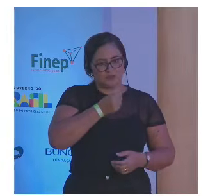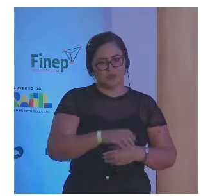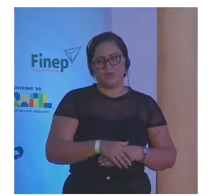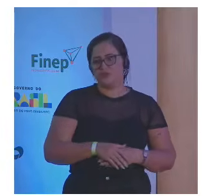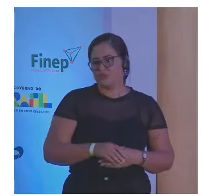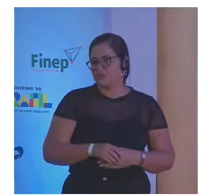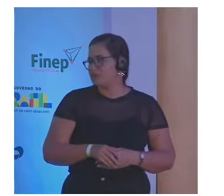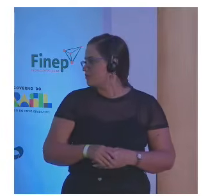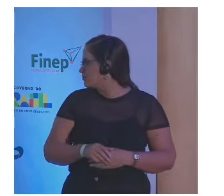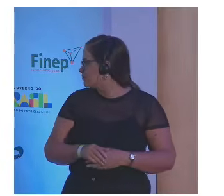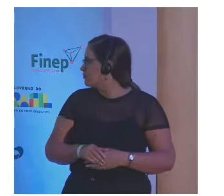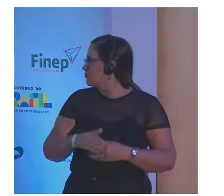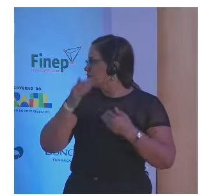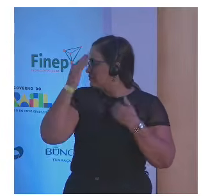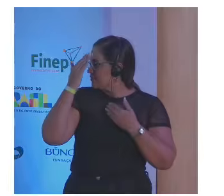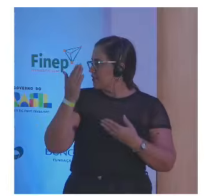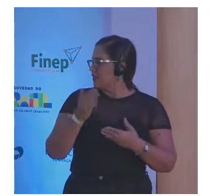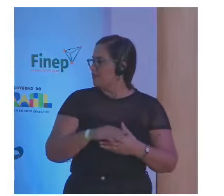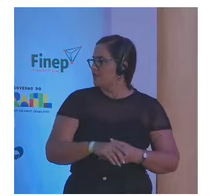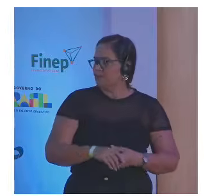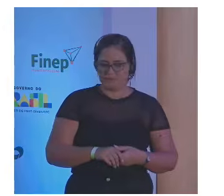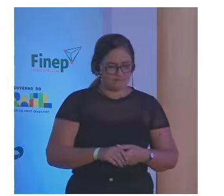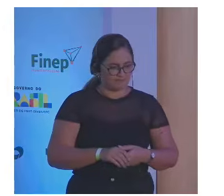the coral and growth of the coral reef.